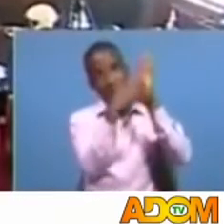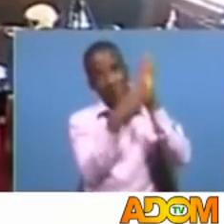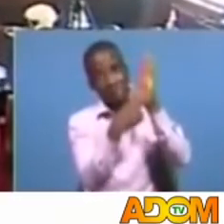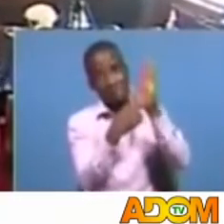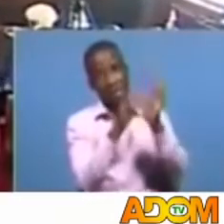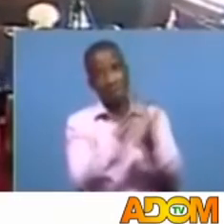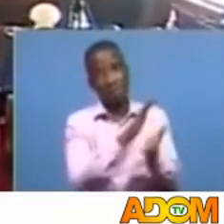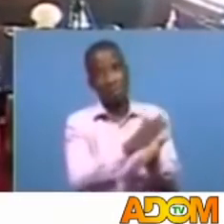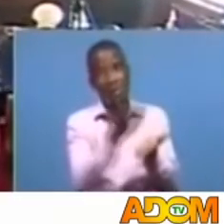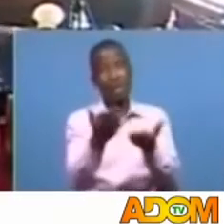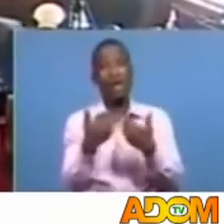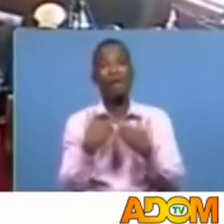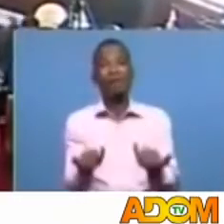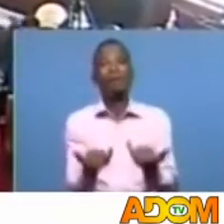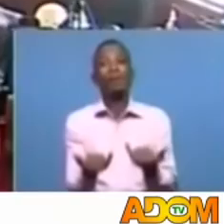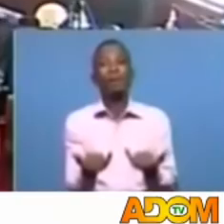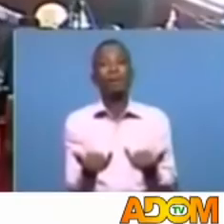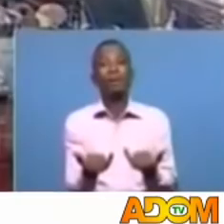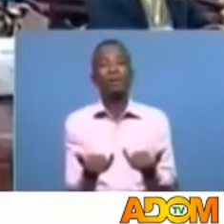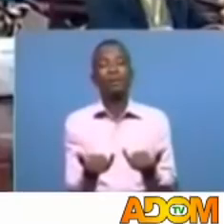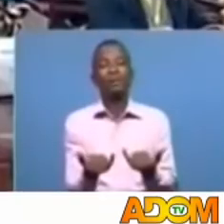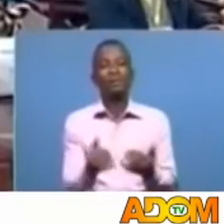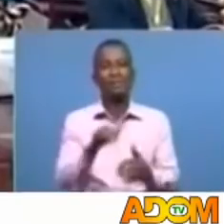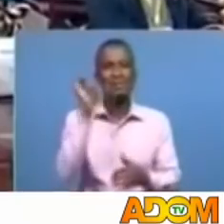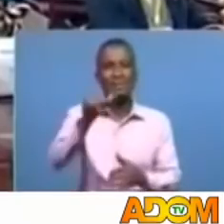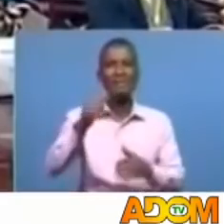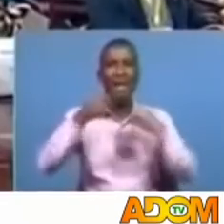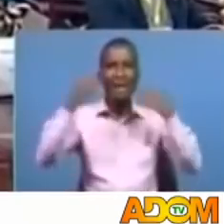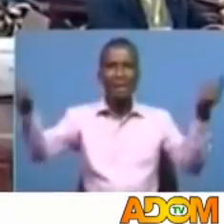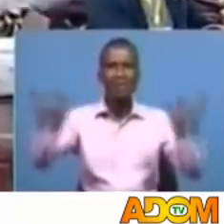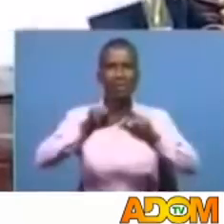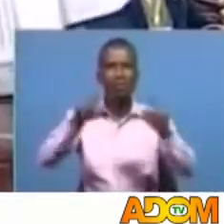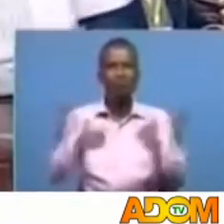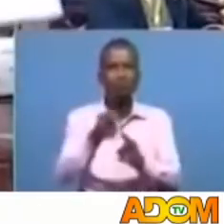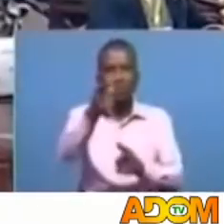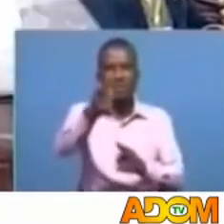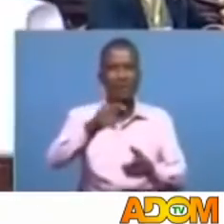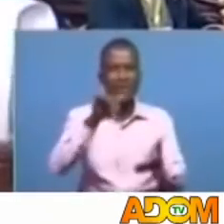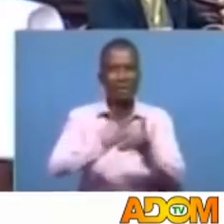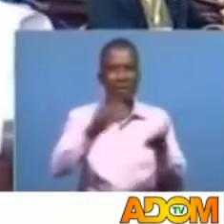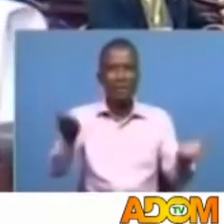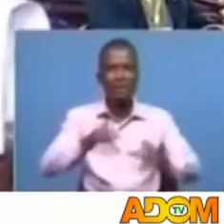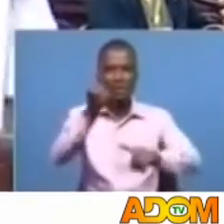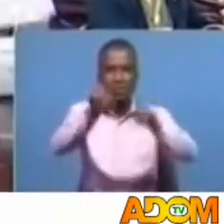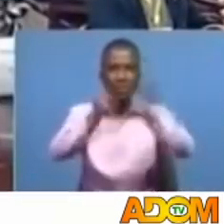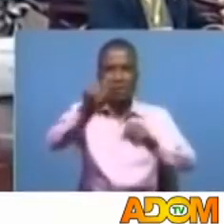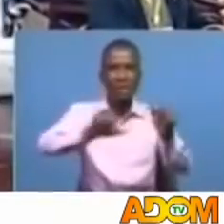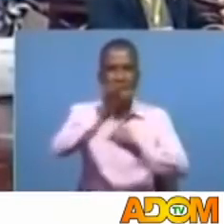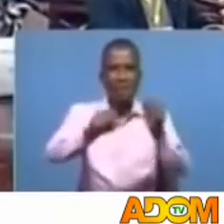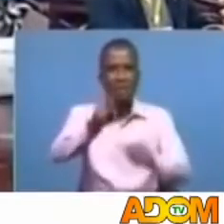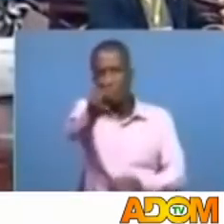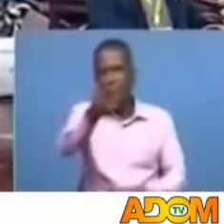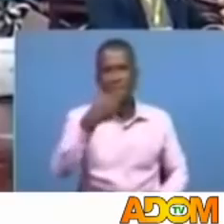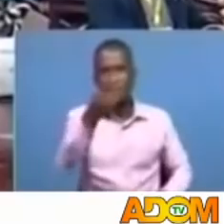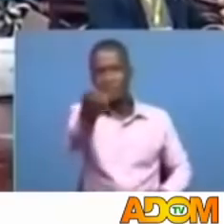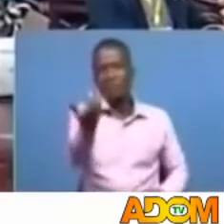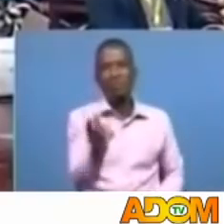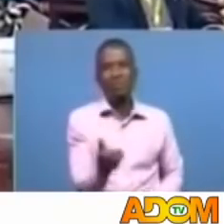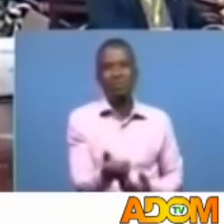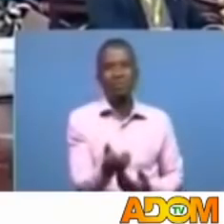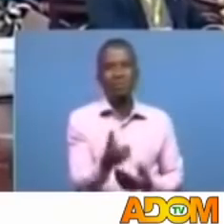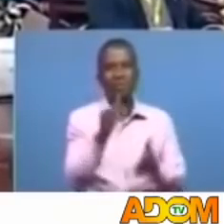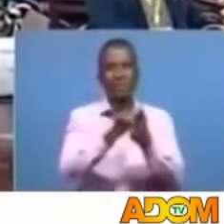account before coming to that conclusion? It is a ruling of the panel that we are here to question. And the ruling in